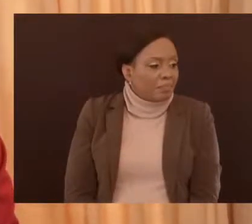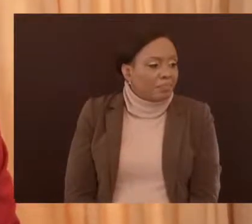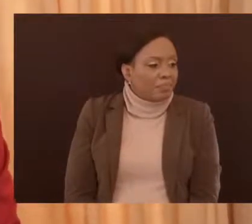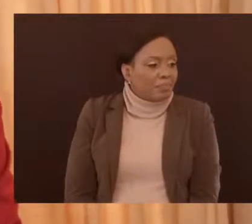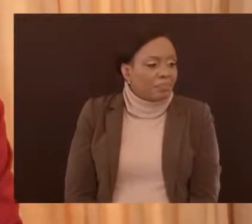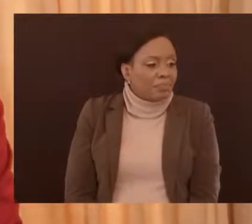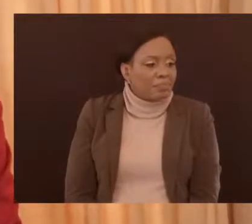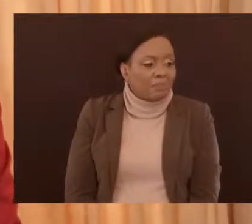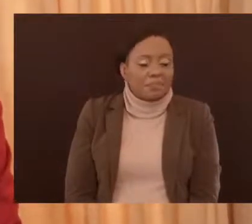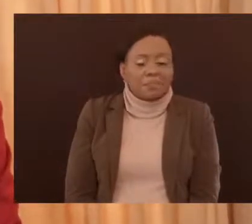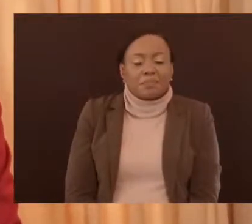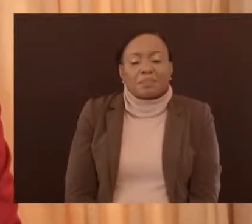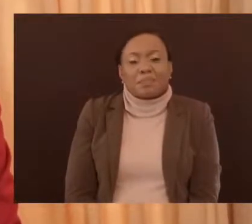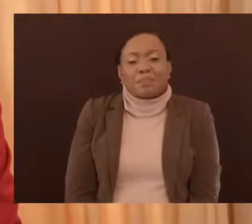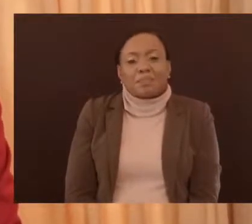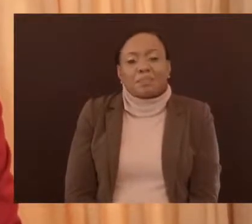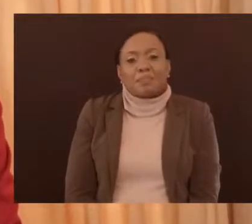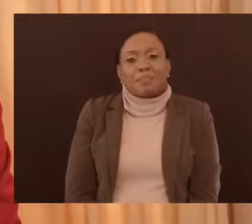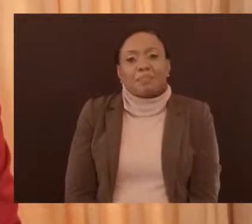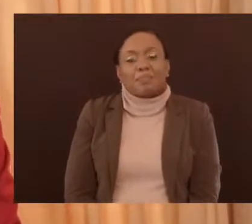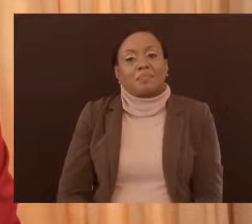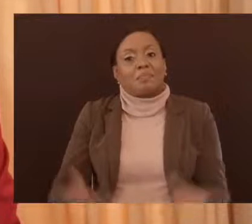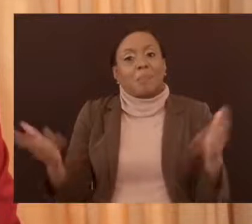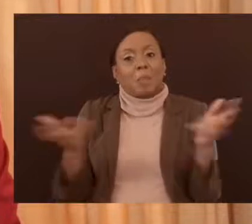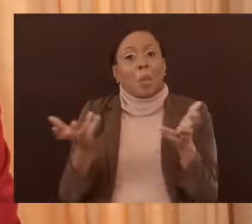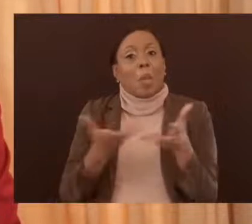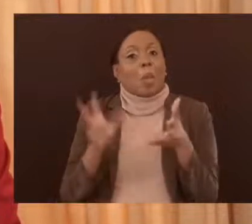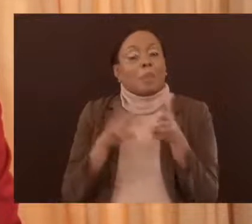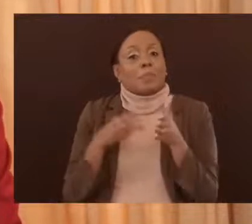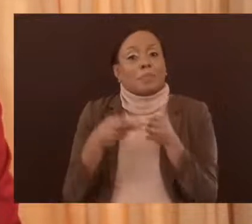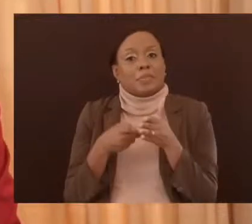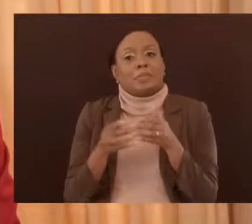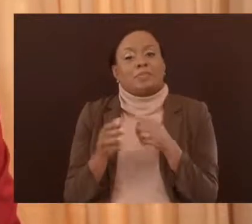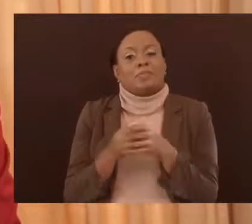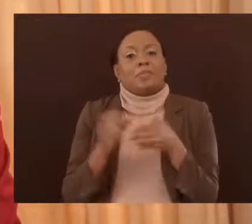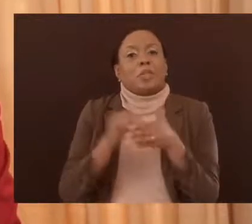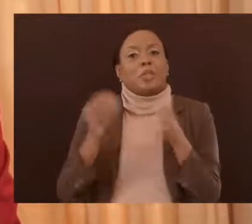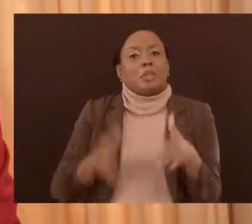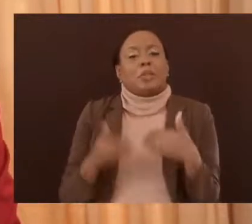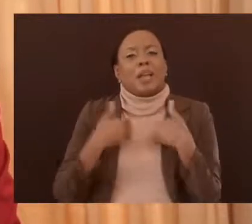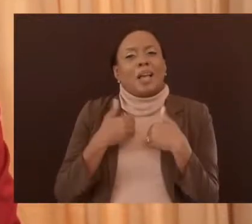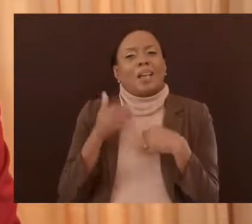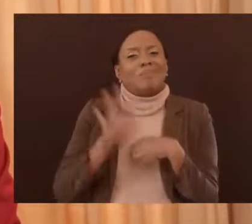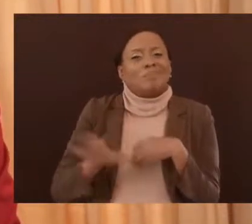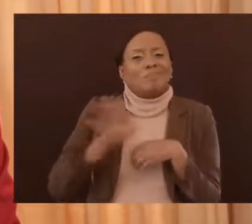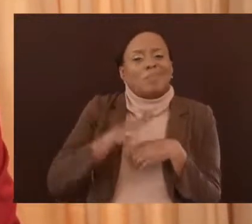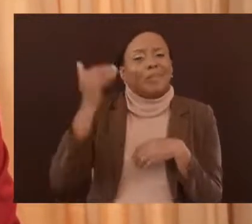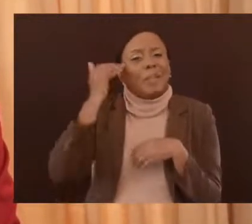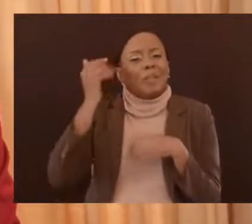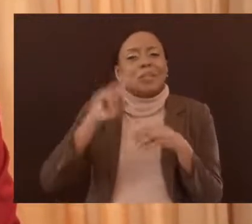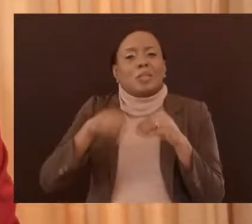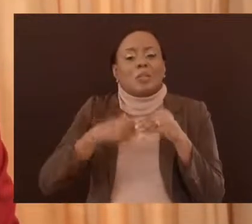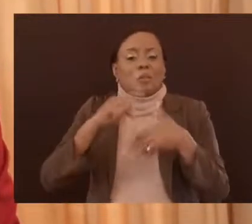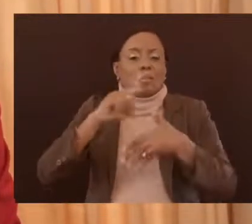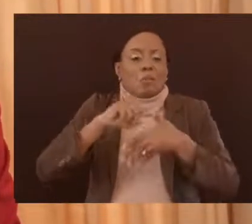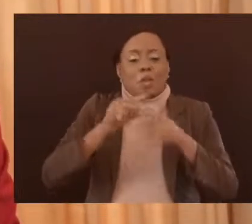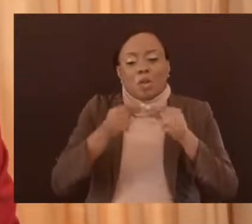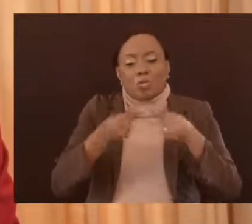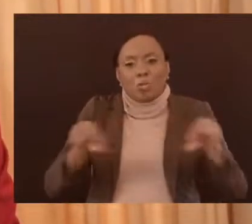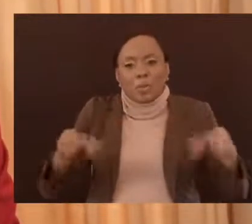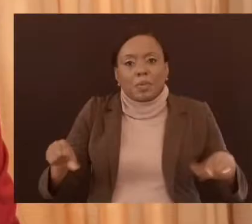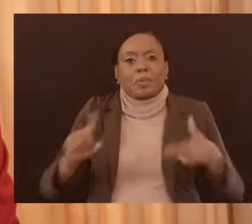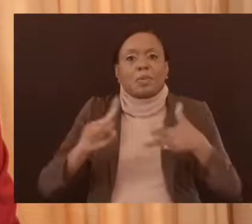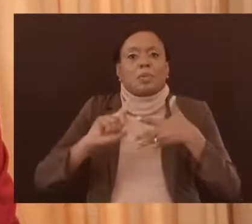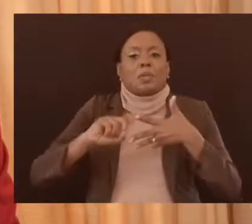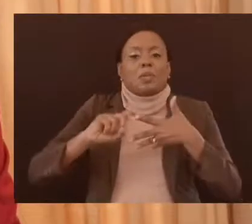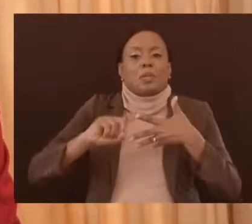What do these results reveal? Students demonstrate average knowledge of basic grammar, vocabulary, and